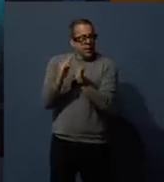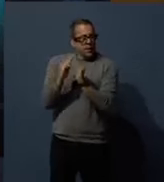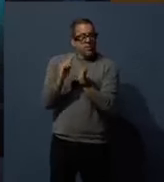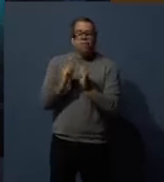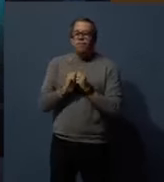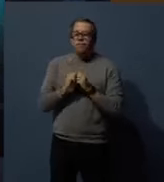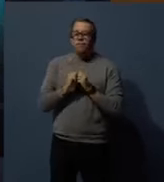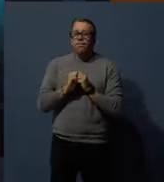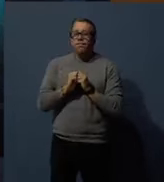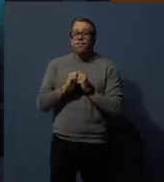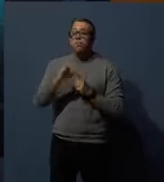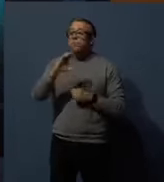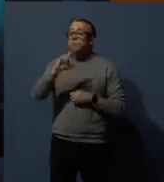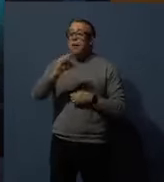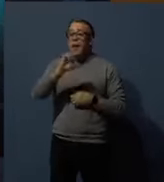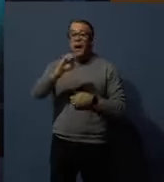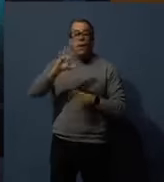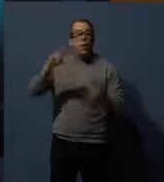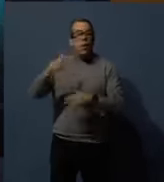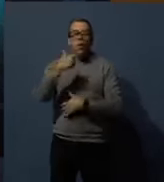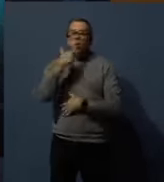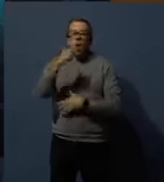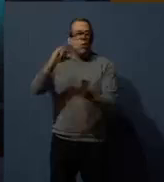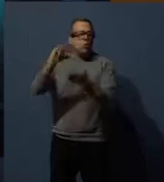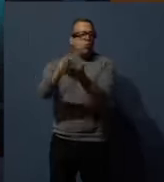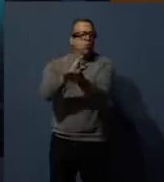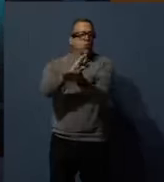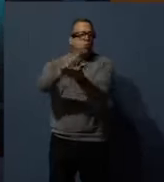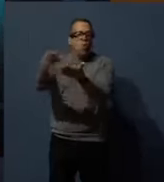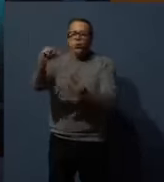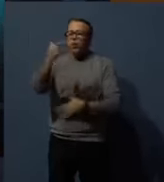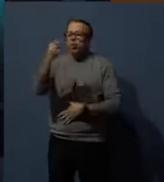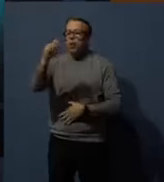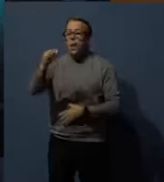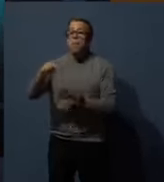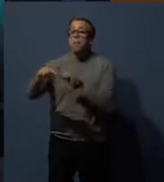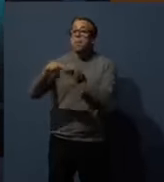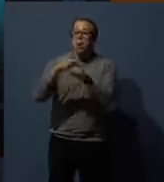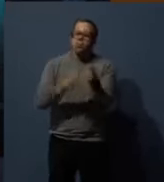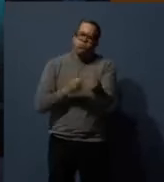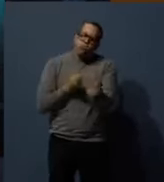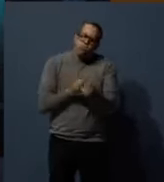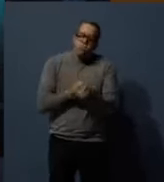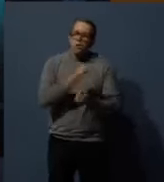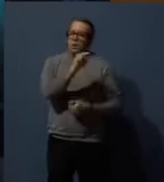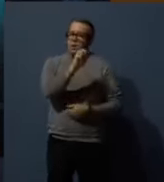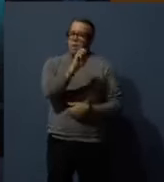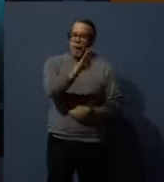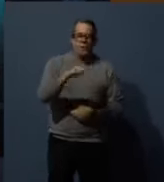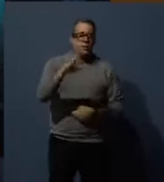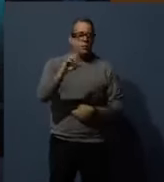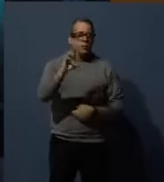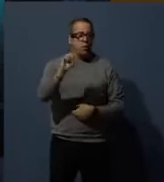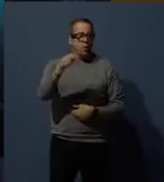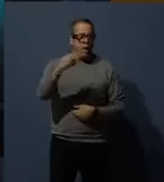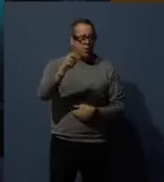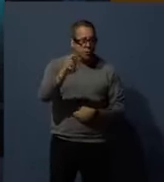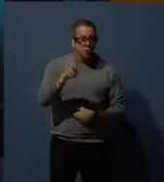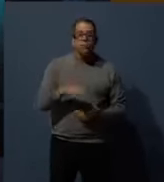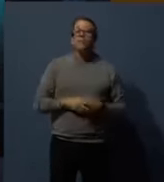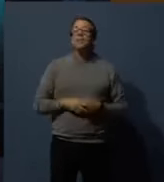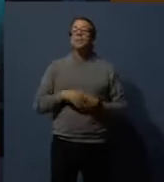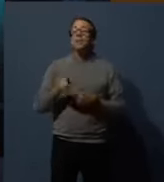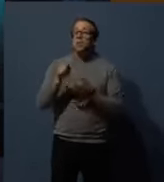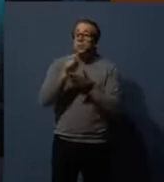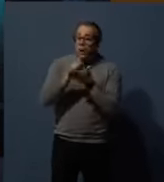be found rooting on the New York Giants and Nebraska Cornhuskers, as well as writing, putting